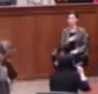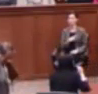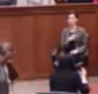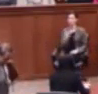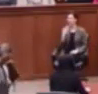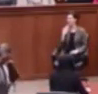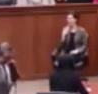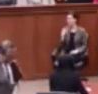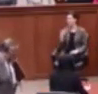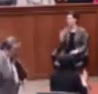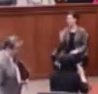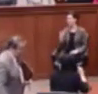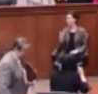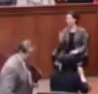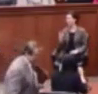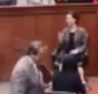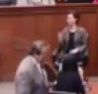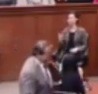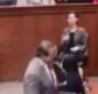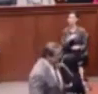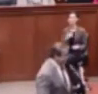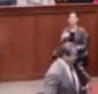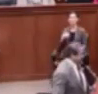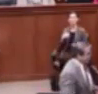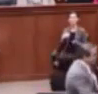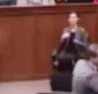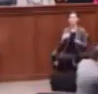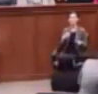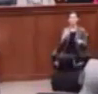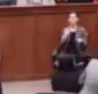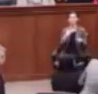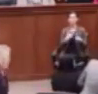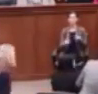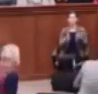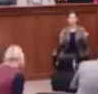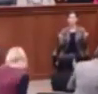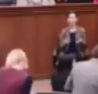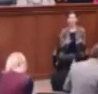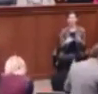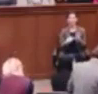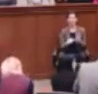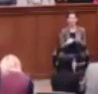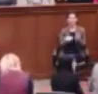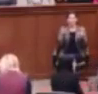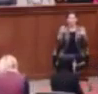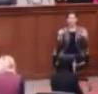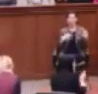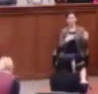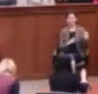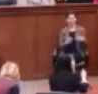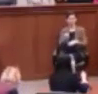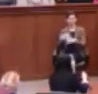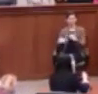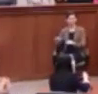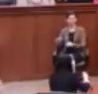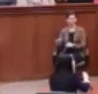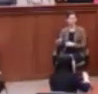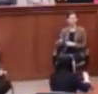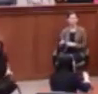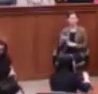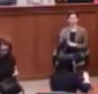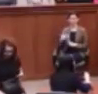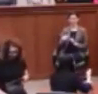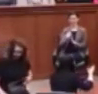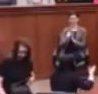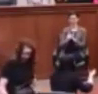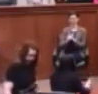Great, thank you. Members, I just want to give you a very brief introduction on behalf of Superintendent White. This